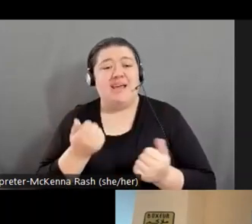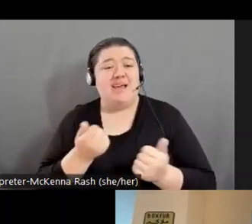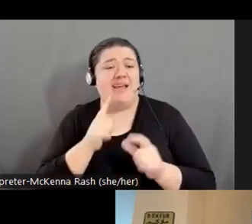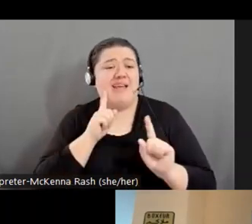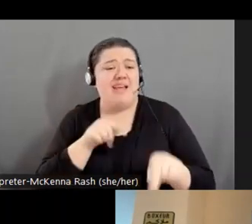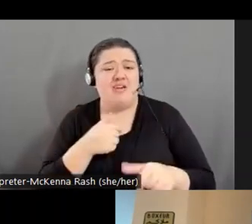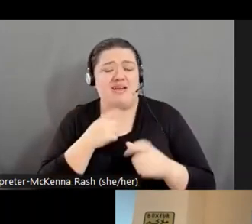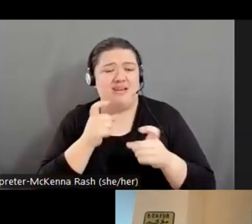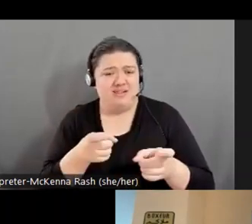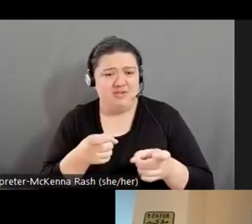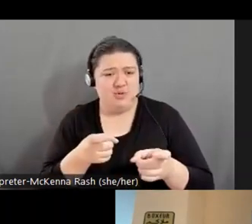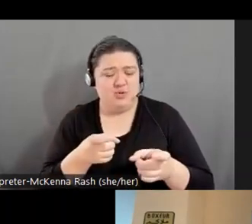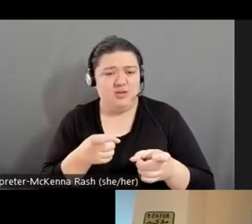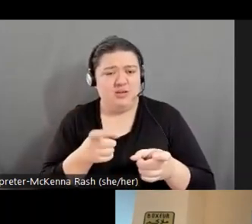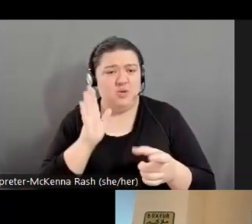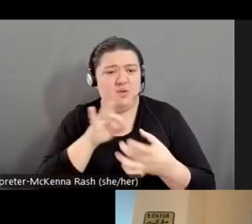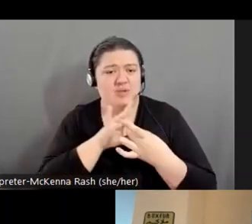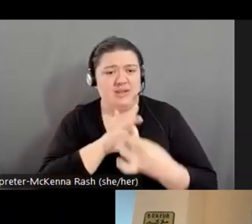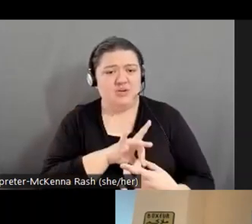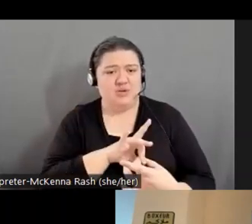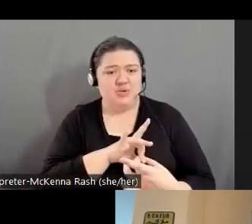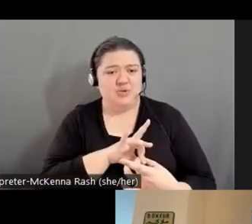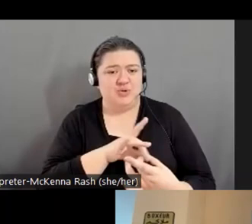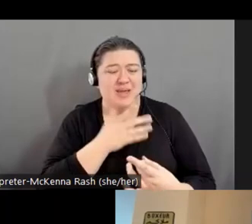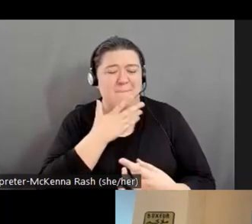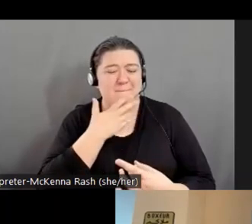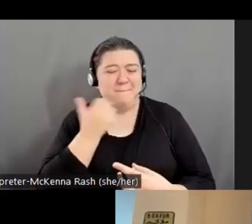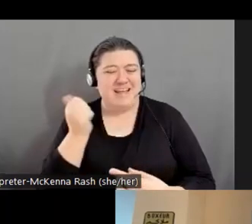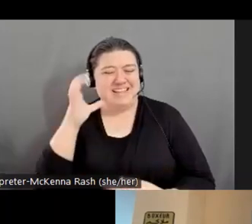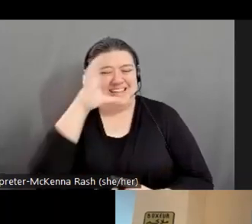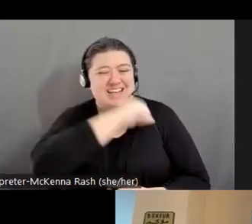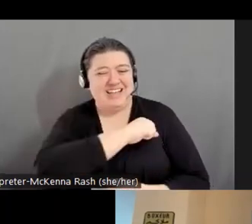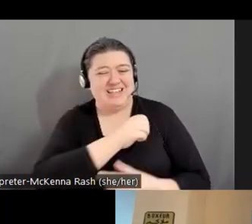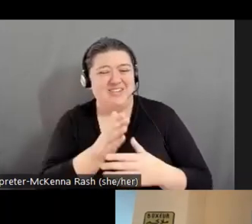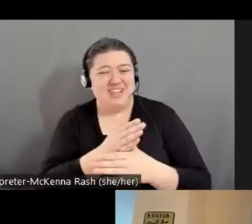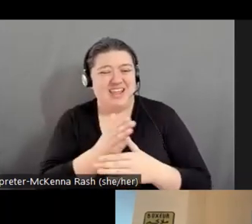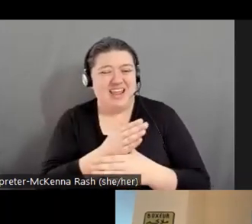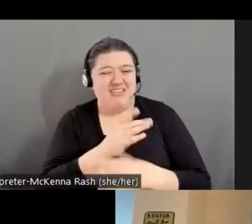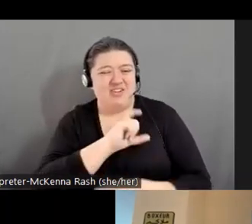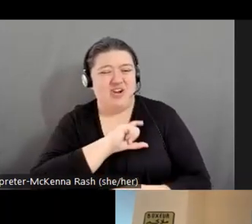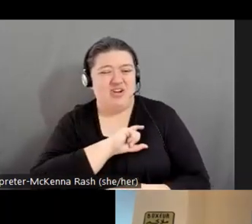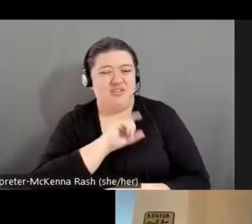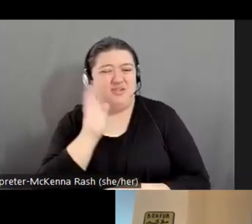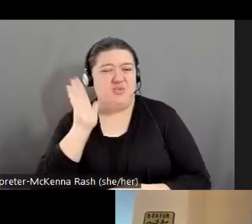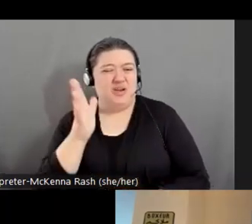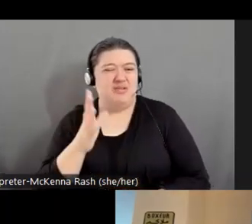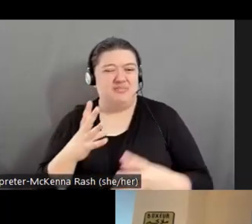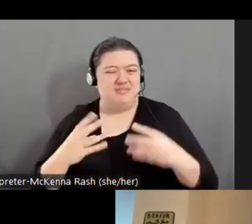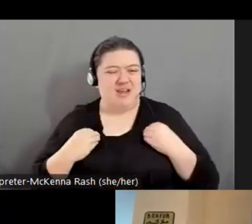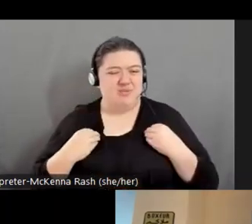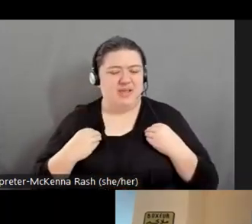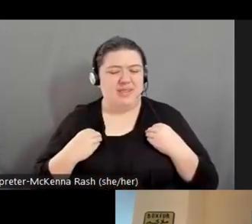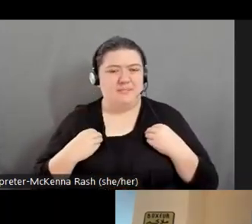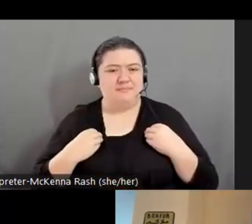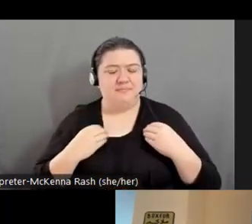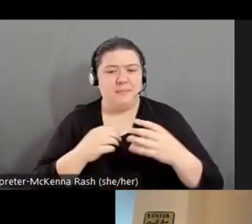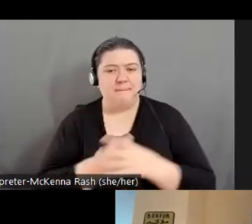to the best guess of what the average officer is going to be fine with. Okay.